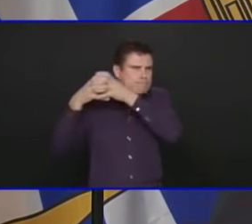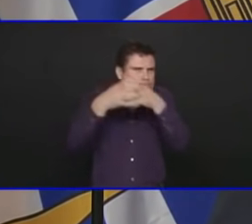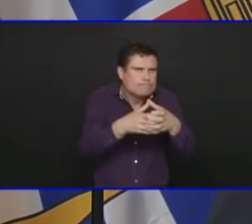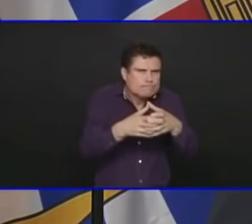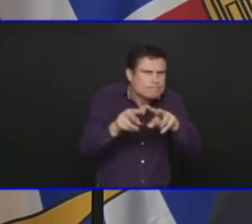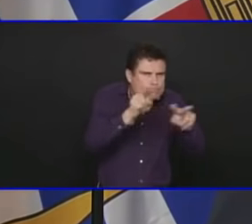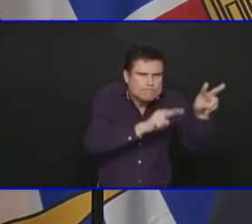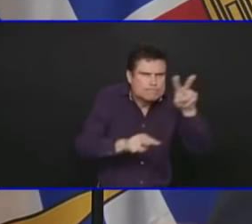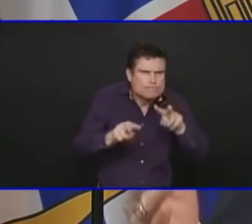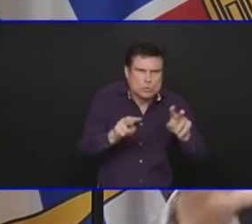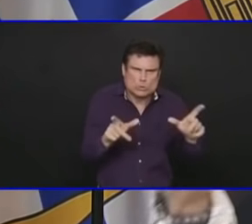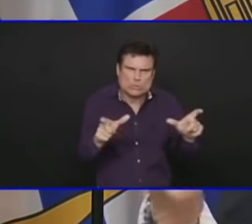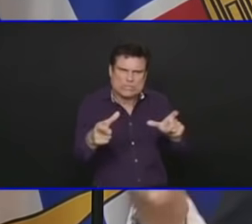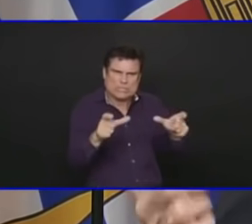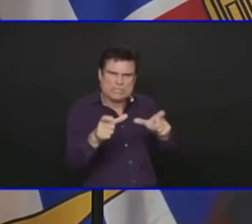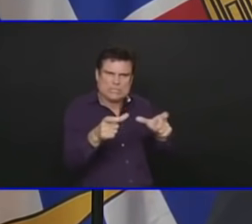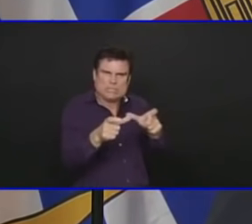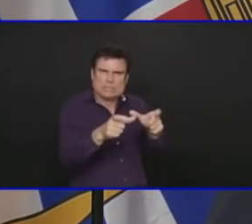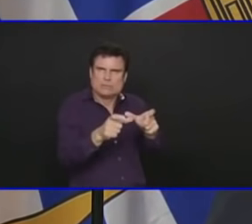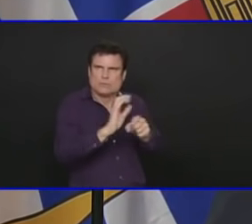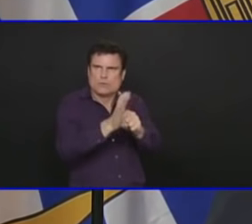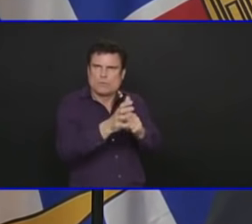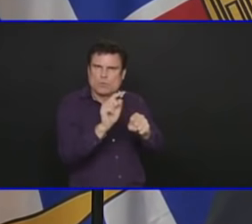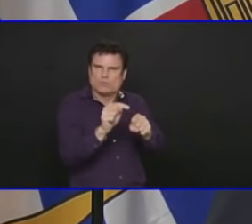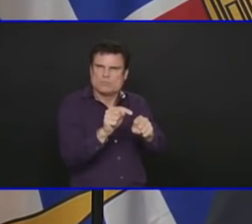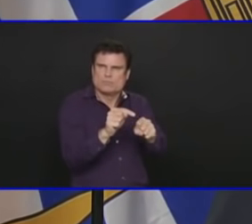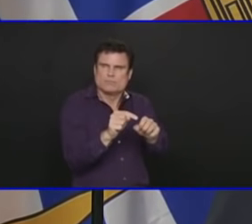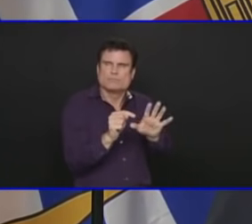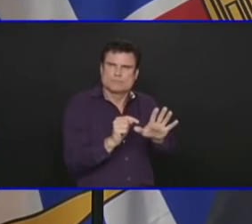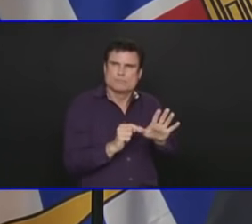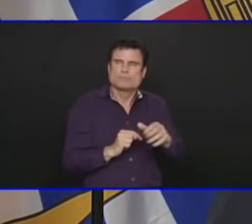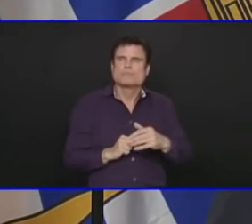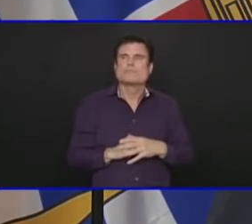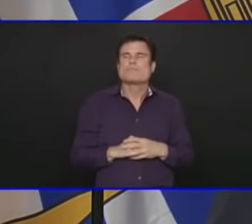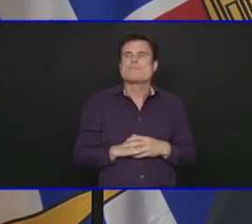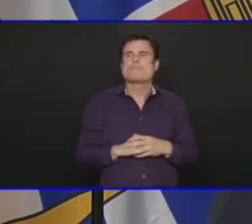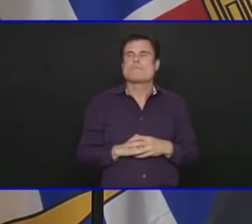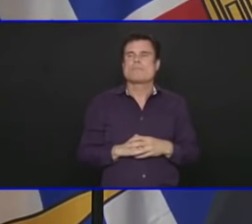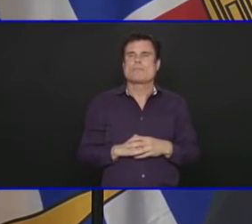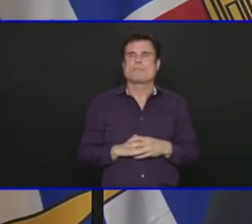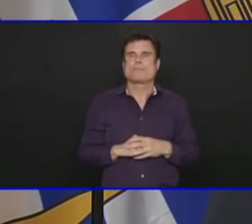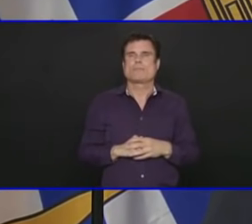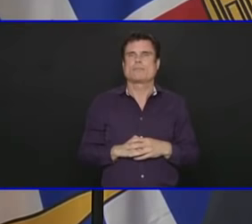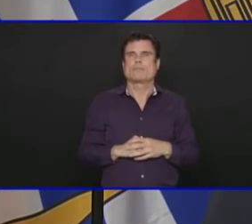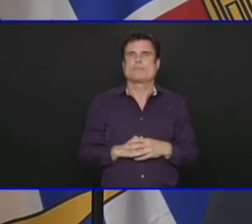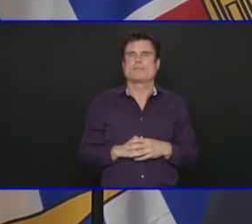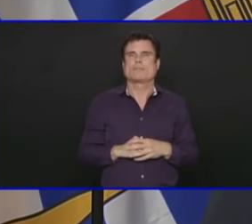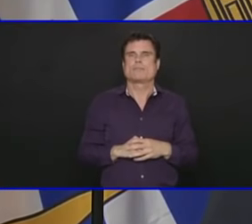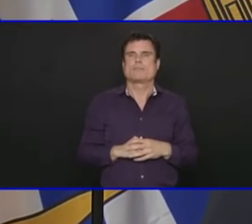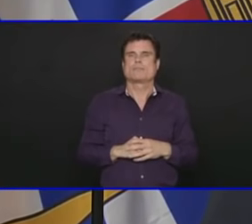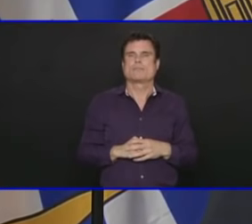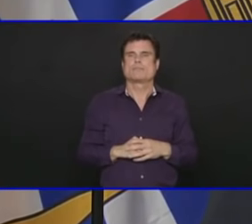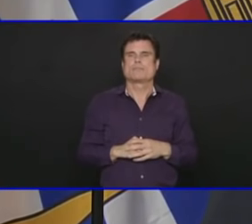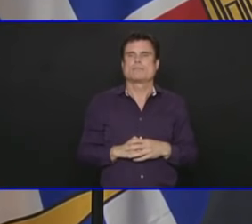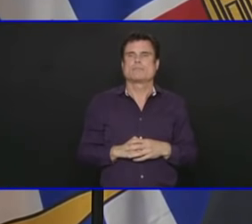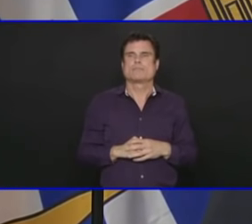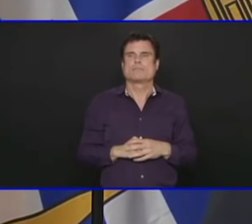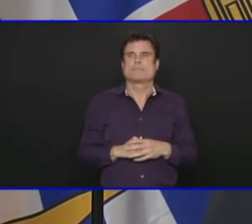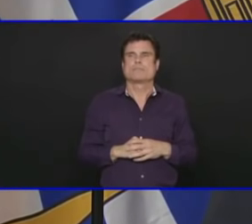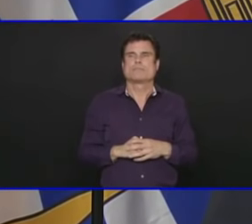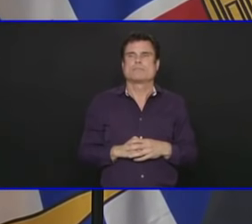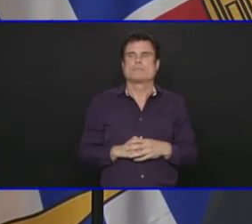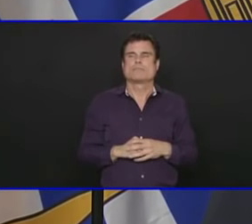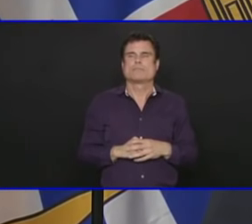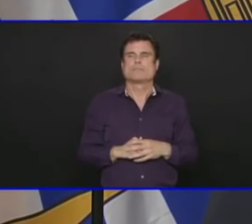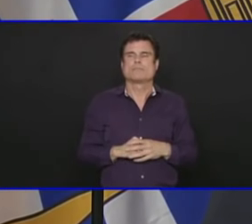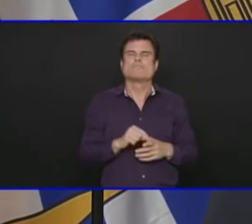less people coming in through the hospital than other facilities in BC. Next question is from